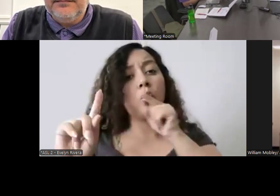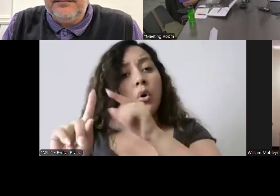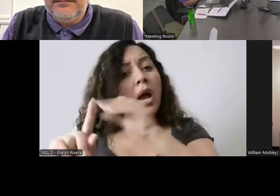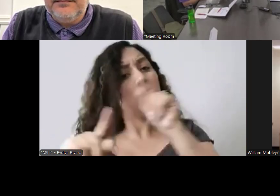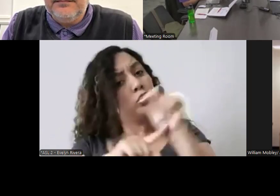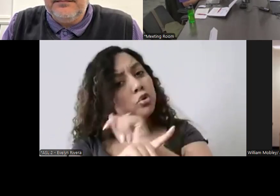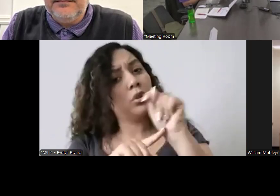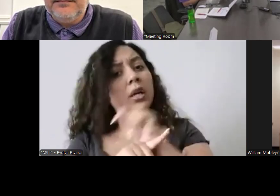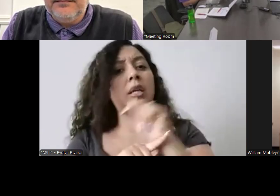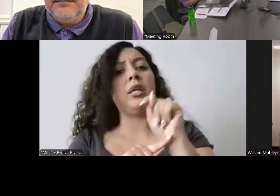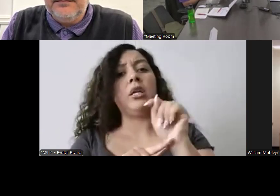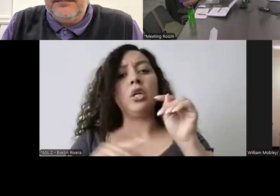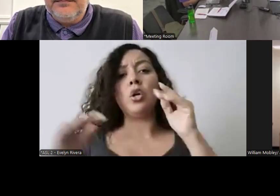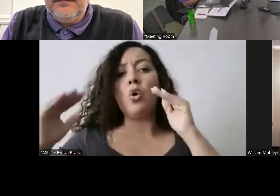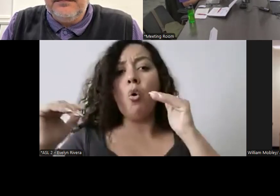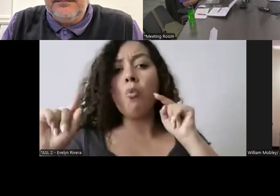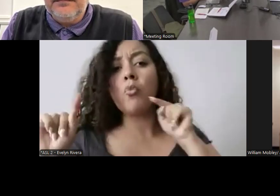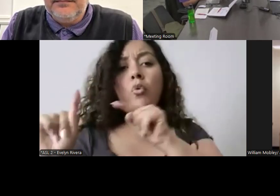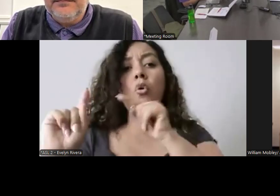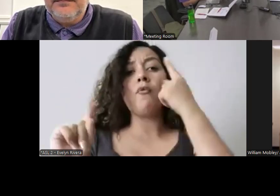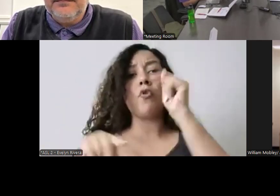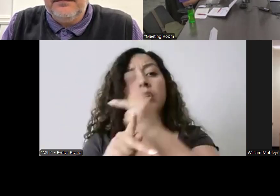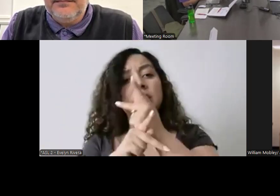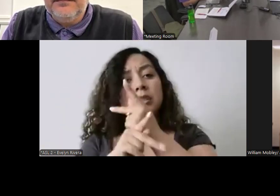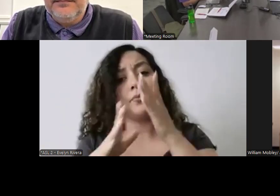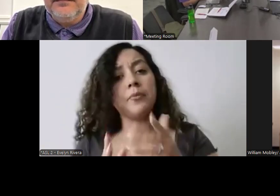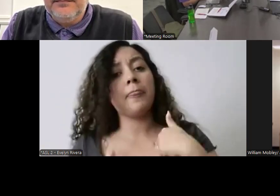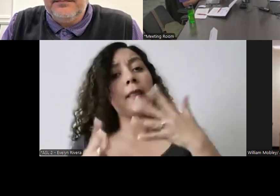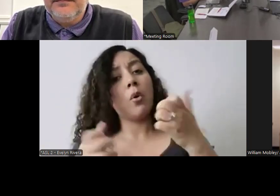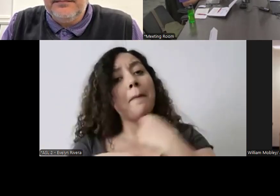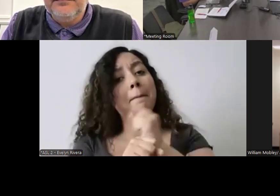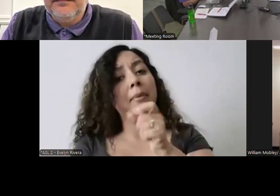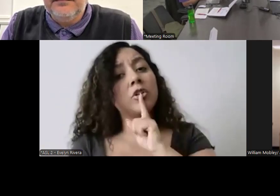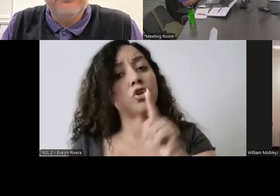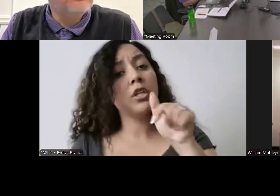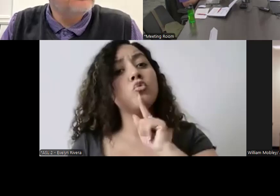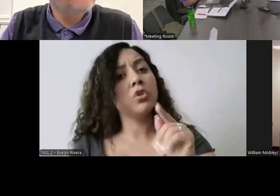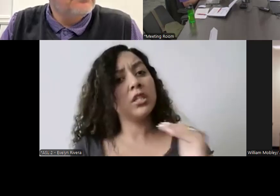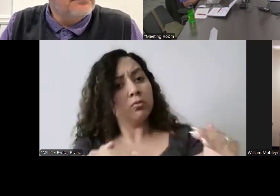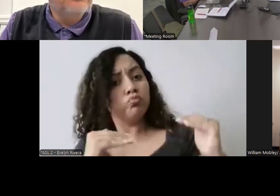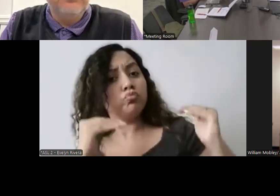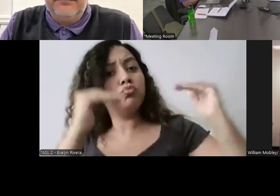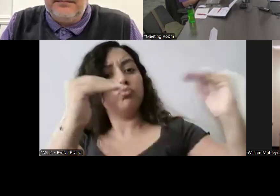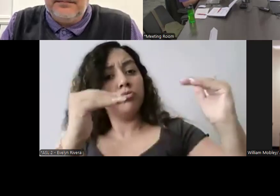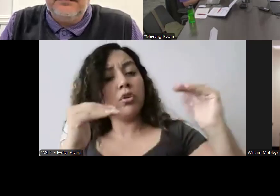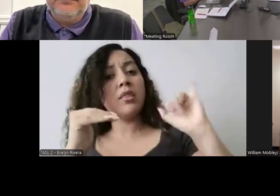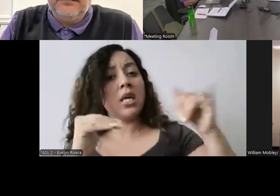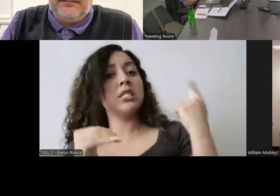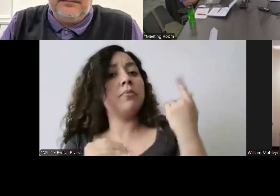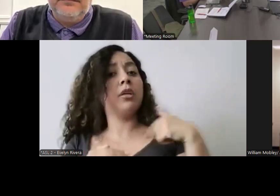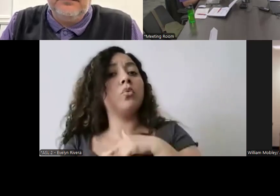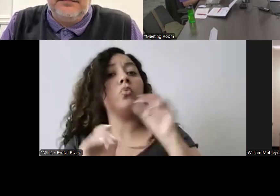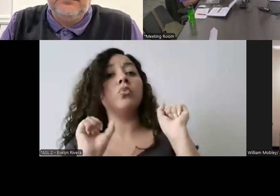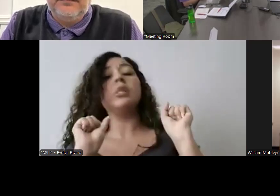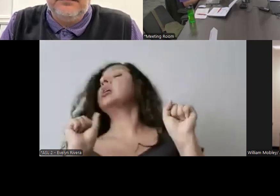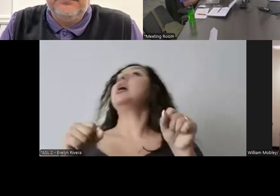mission for caregivers. So I would like to make sure this is really highlighted as something that it's not just